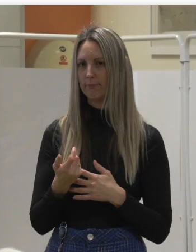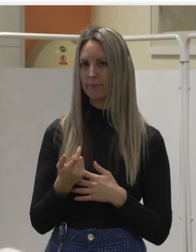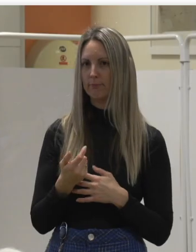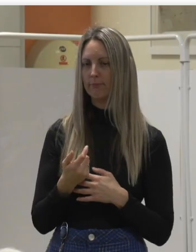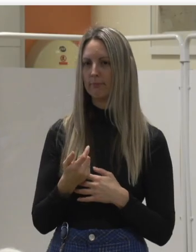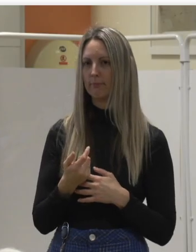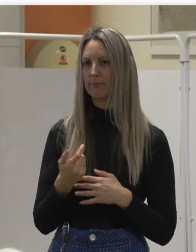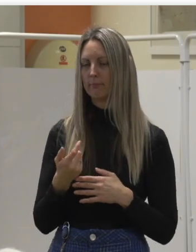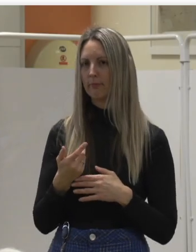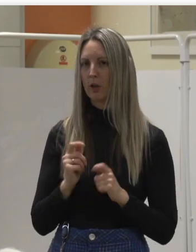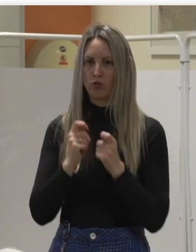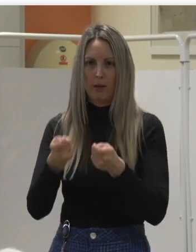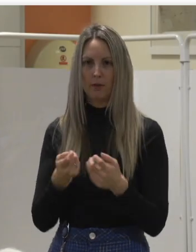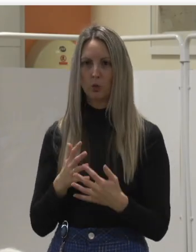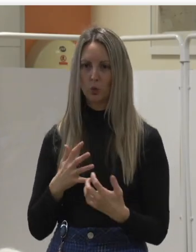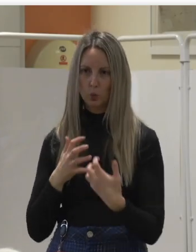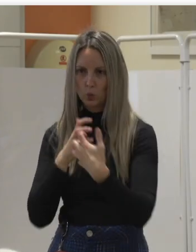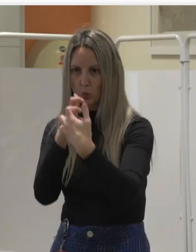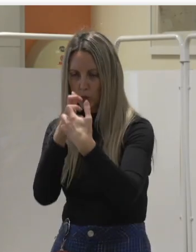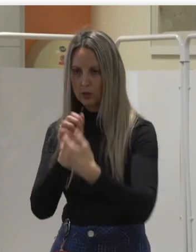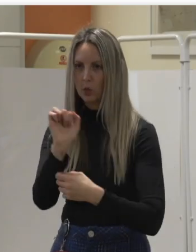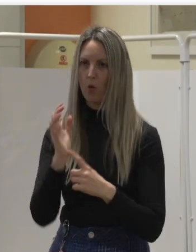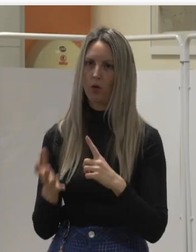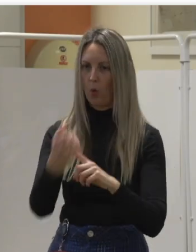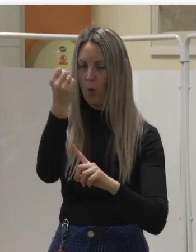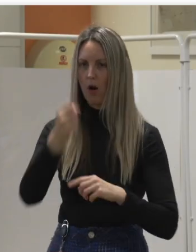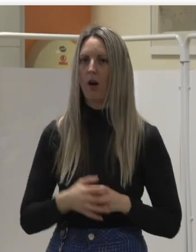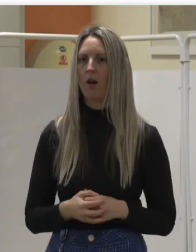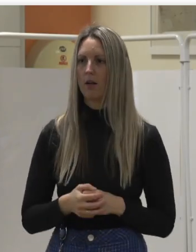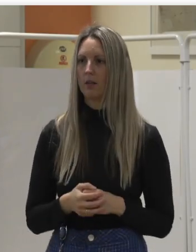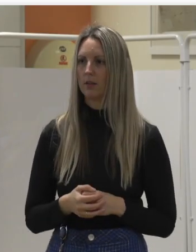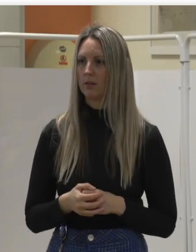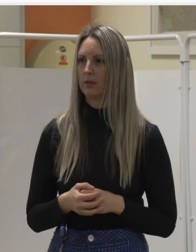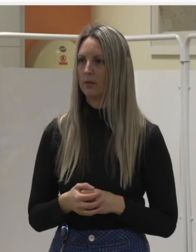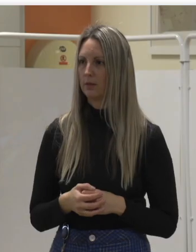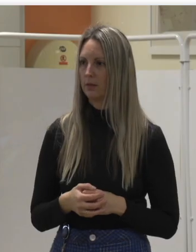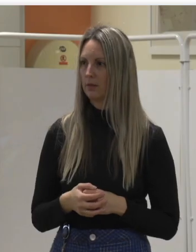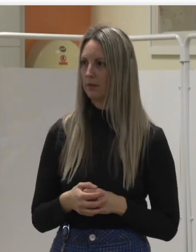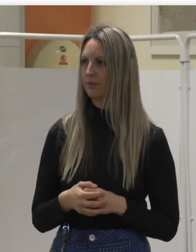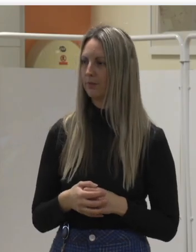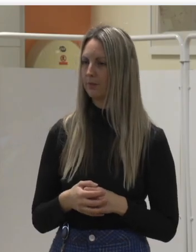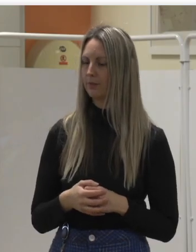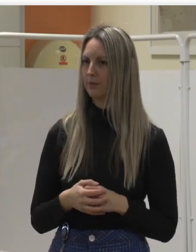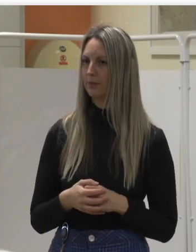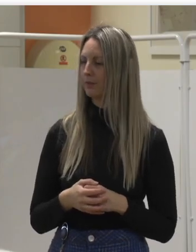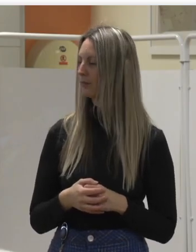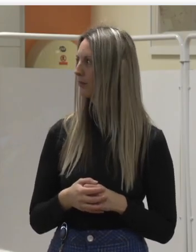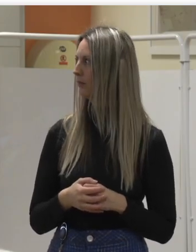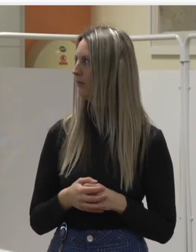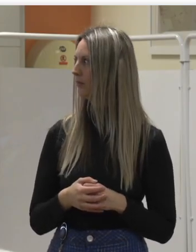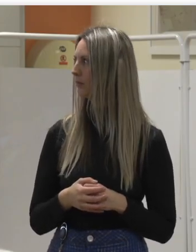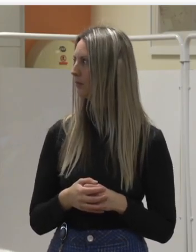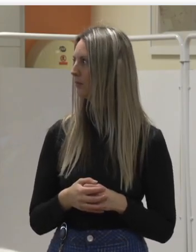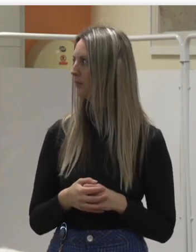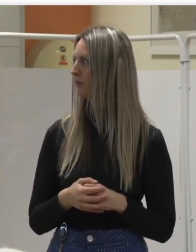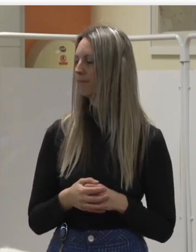to achieve, it may become a little bit easier. So main treatment which we need